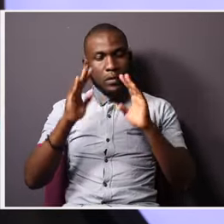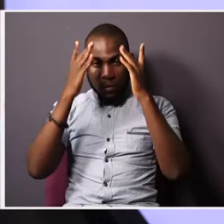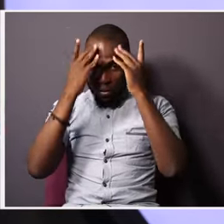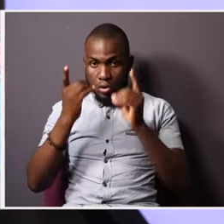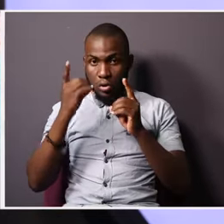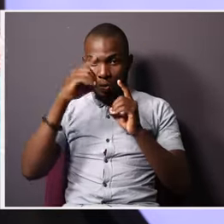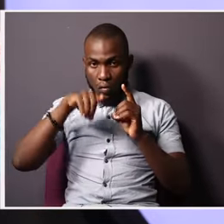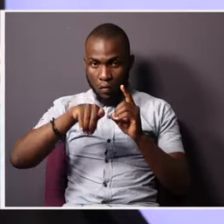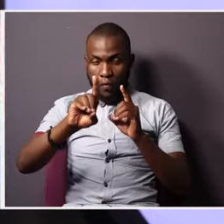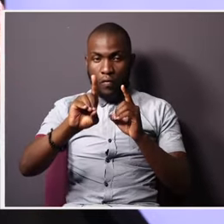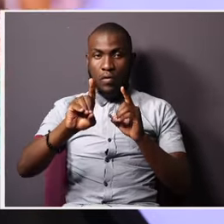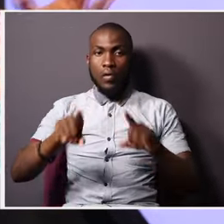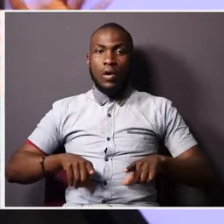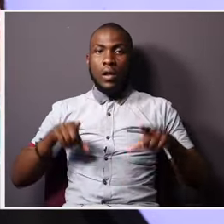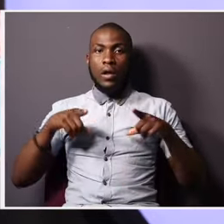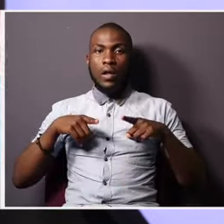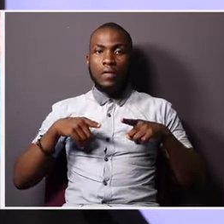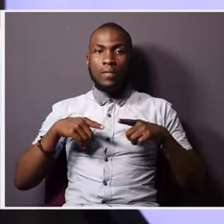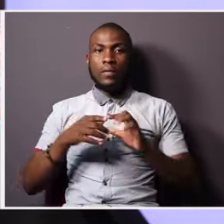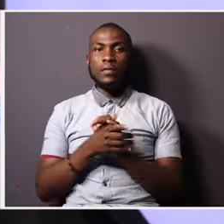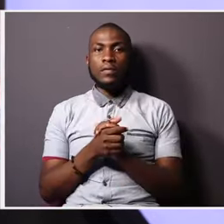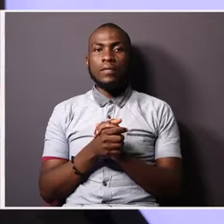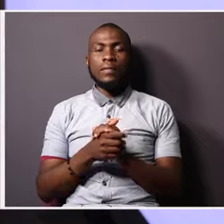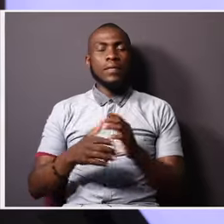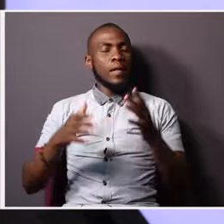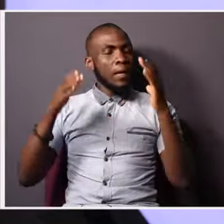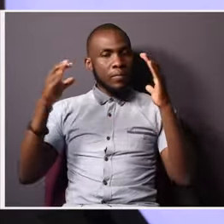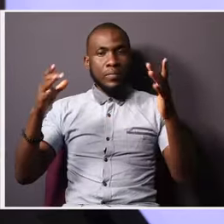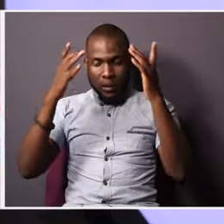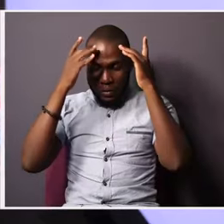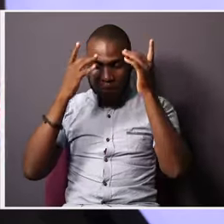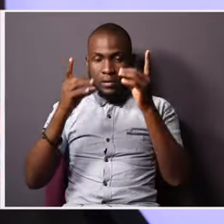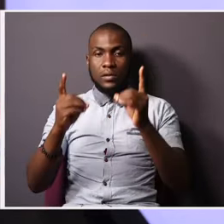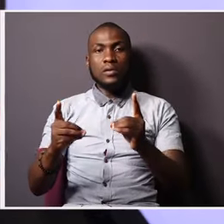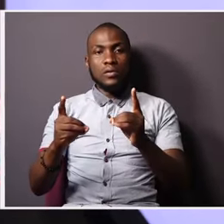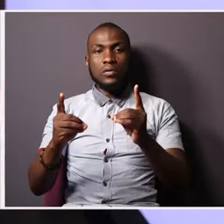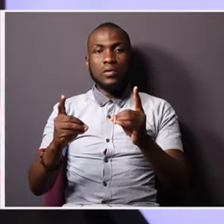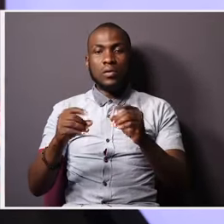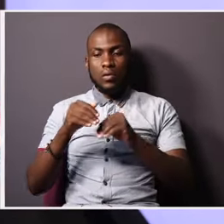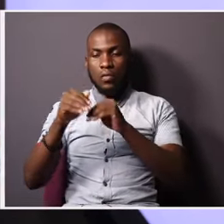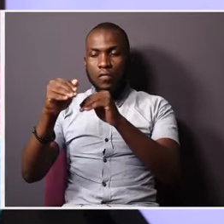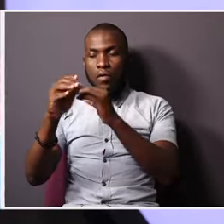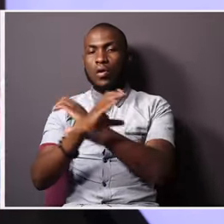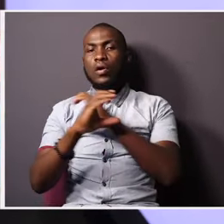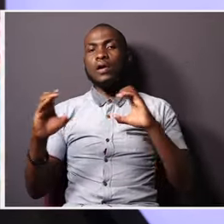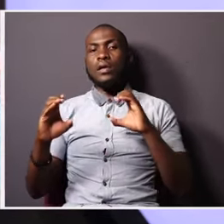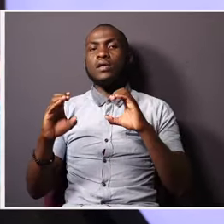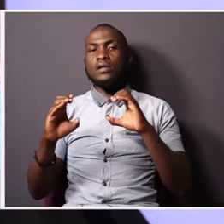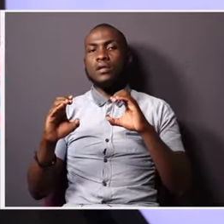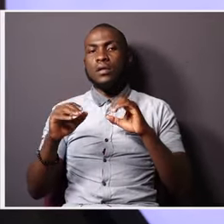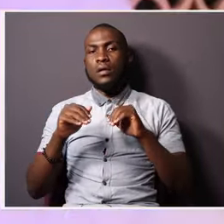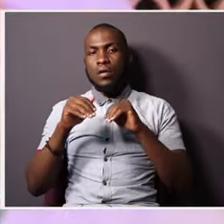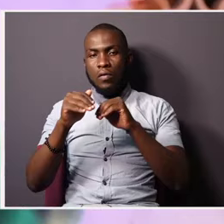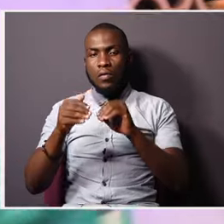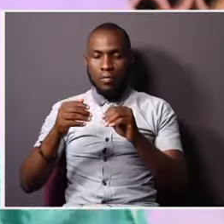life before even choosing a partner. This is one of the biggest decisions. And it's a decision to follow Christ. It's a decision